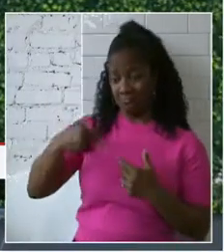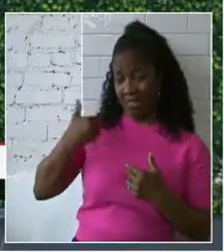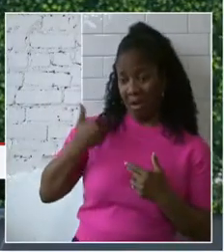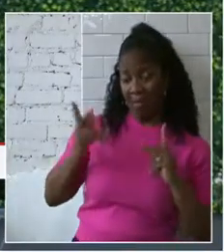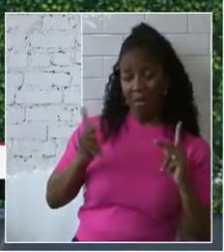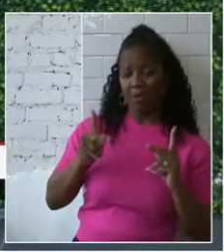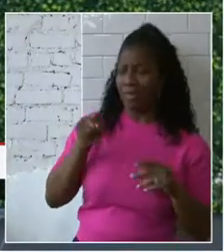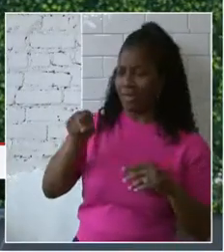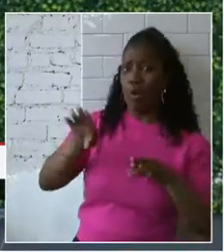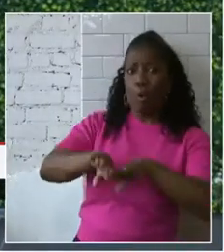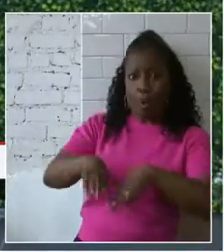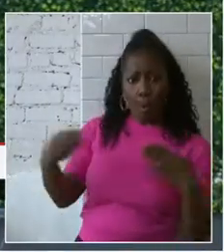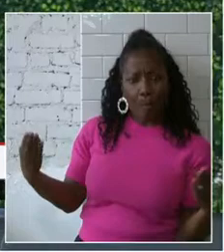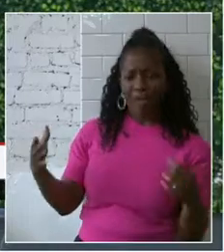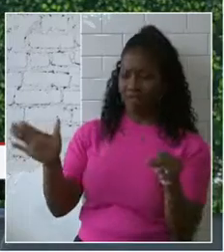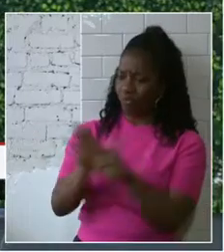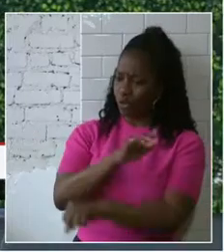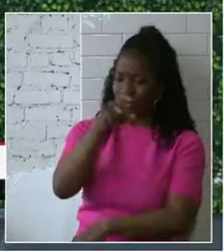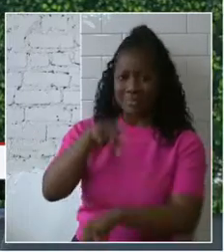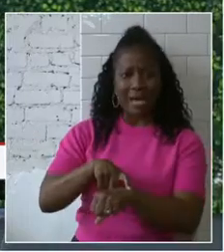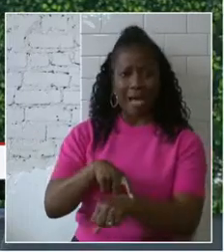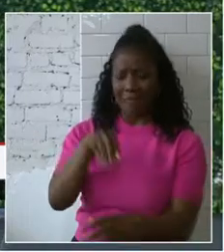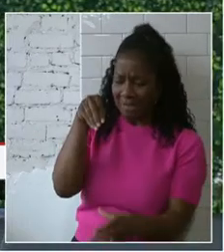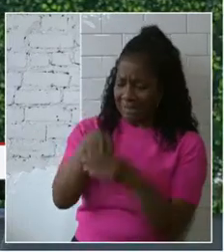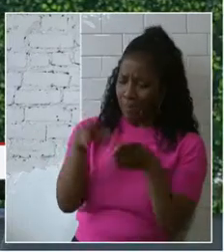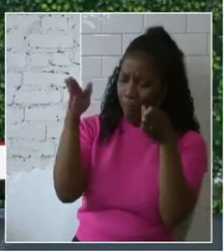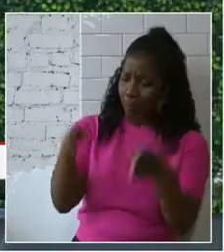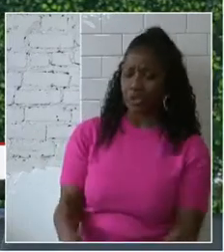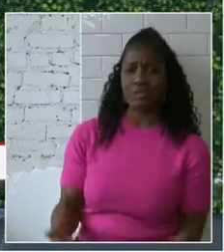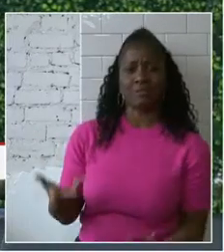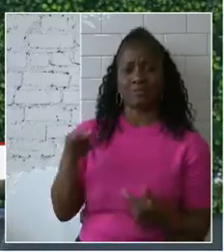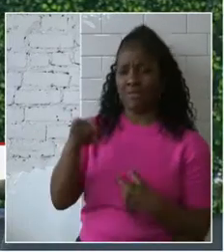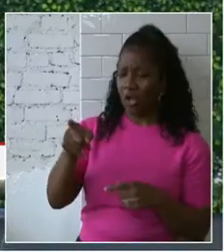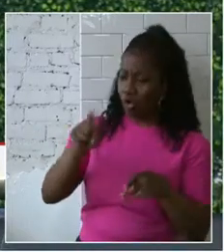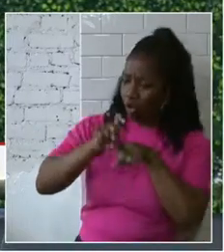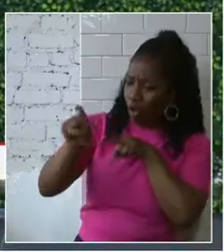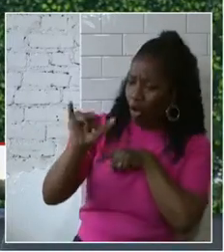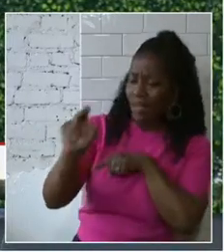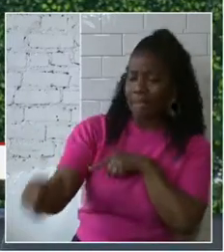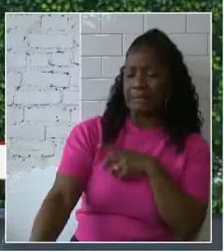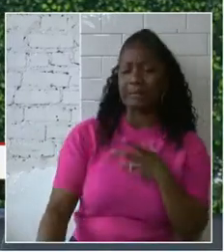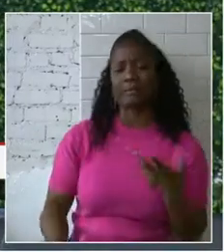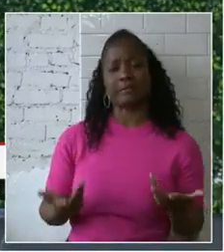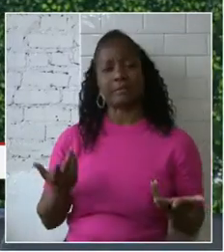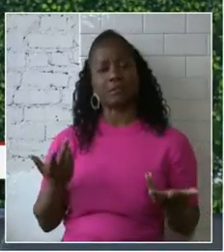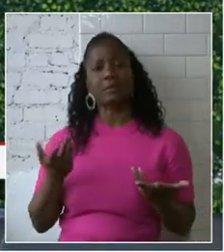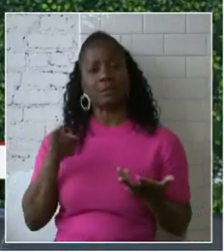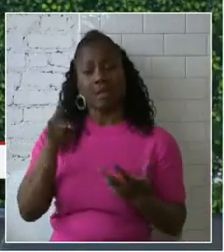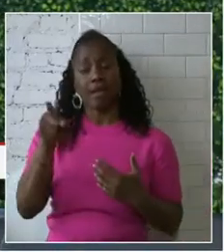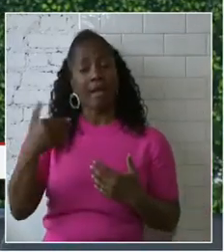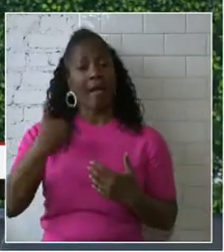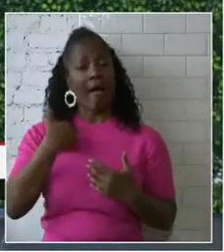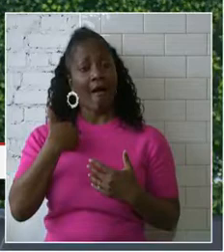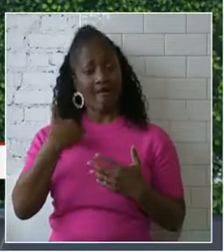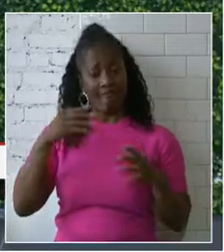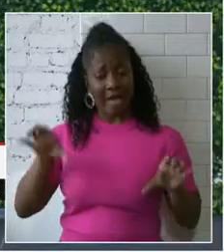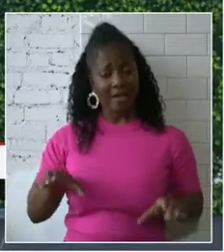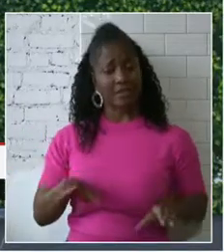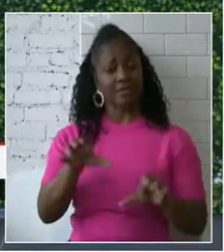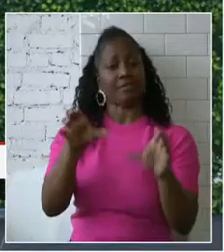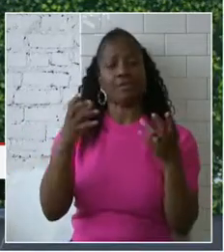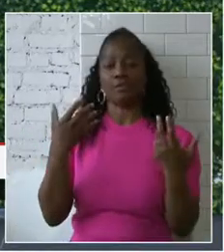open full-time, in person, that they're doing call-ins, that they have activities,